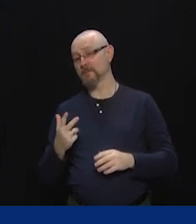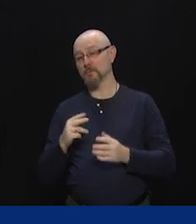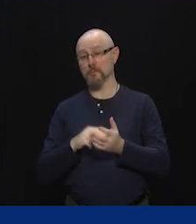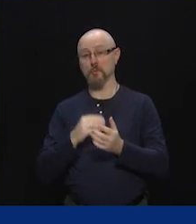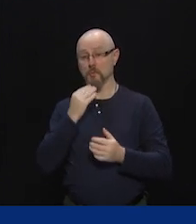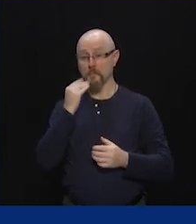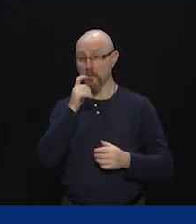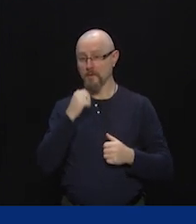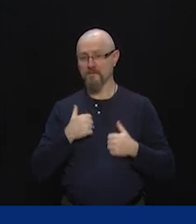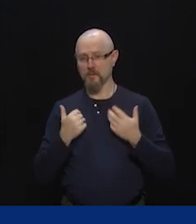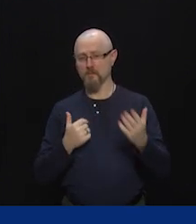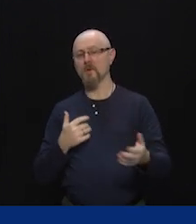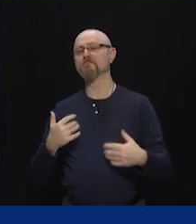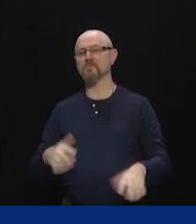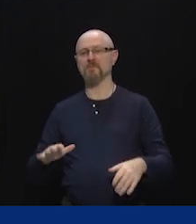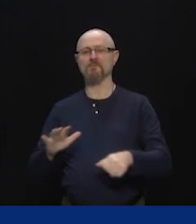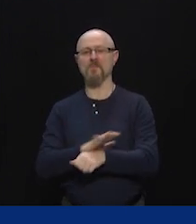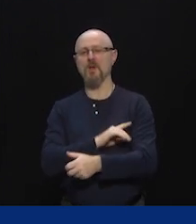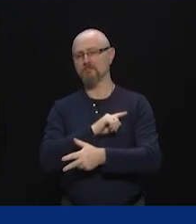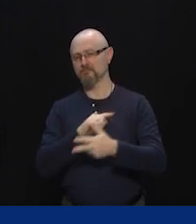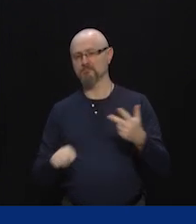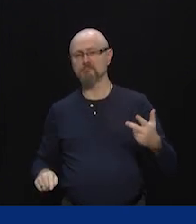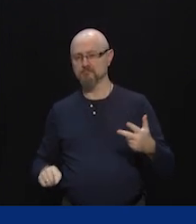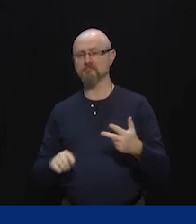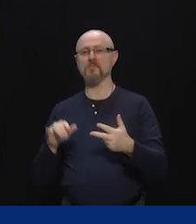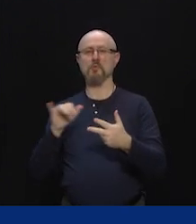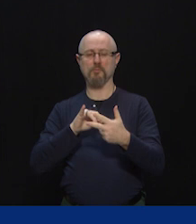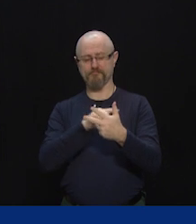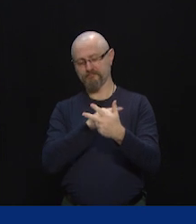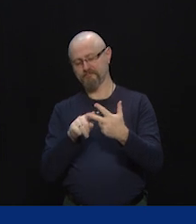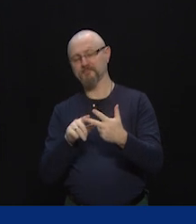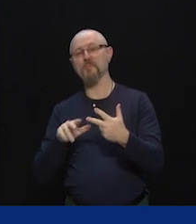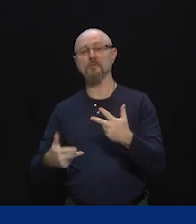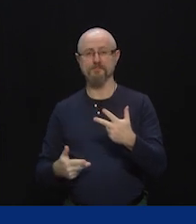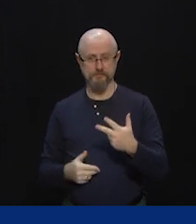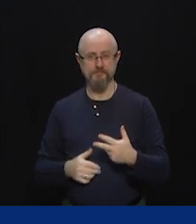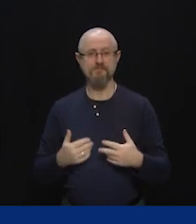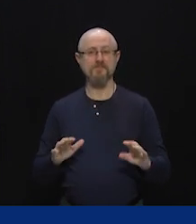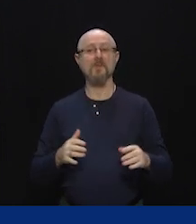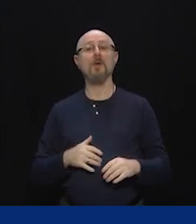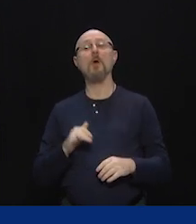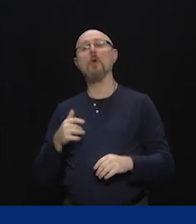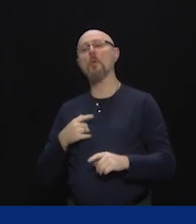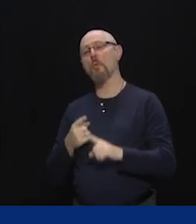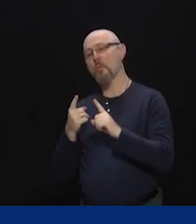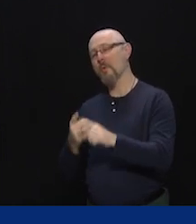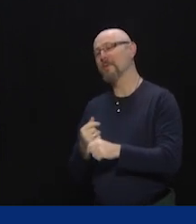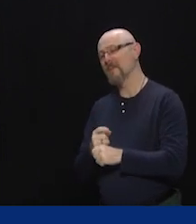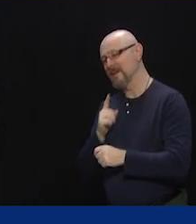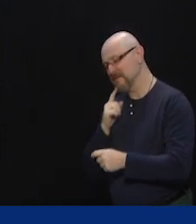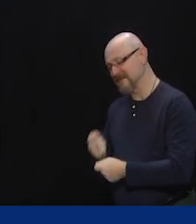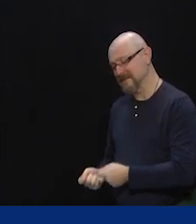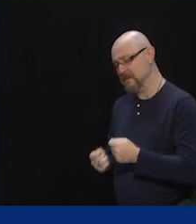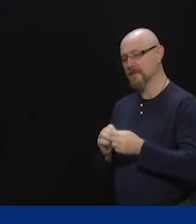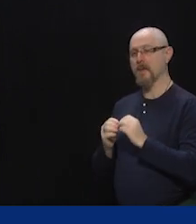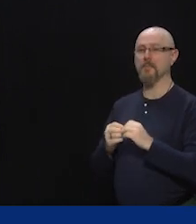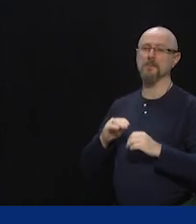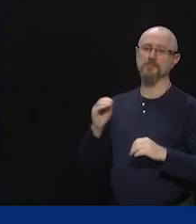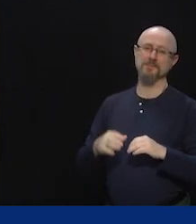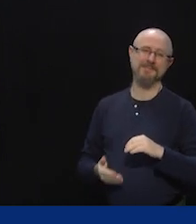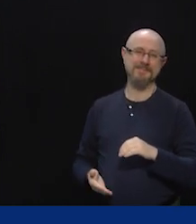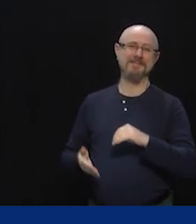been fully vaccinated and boosted. We're working hard to get that number up. We're doing it by focusing in a